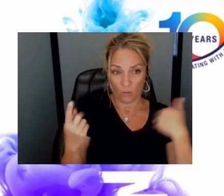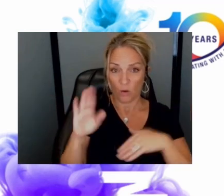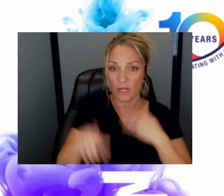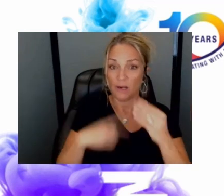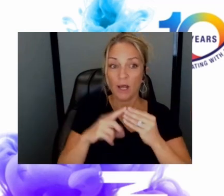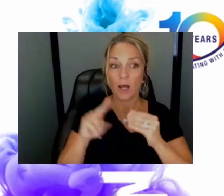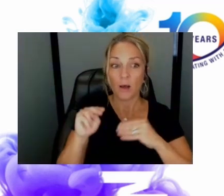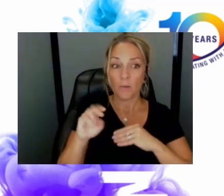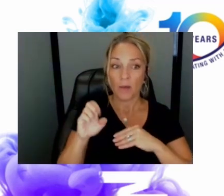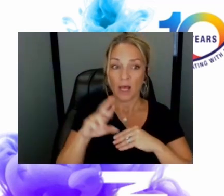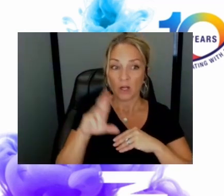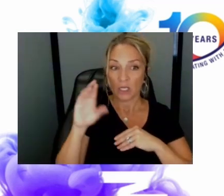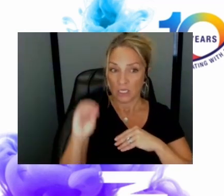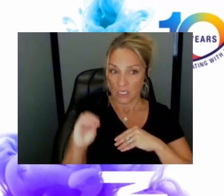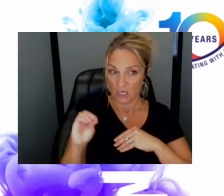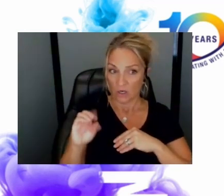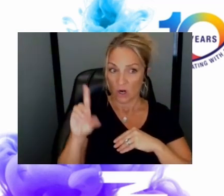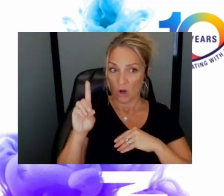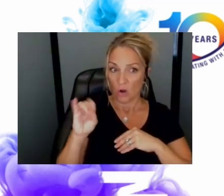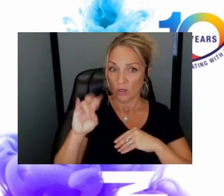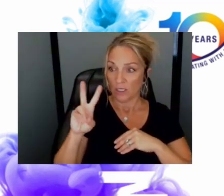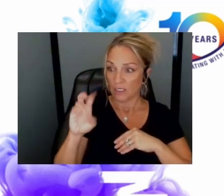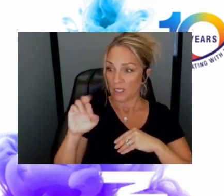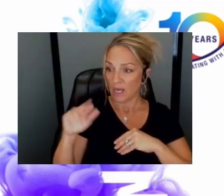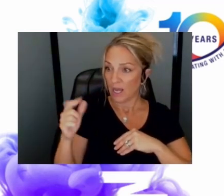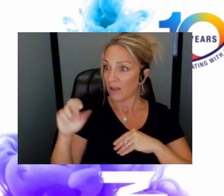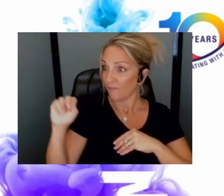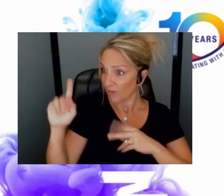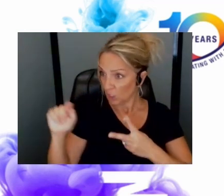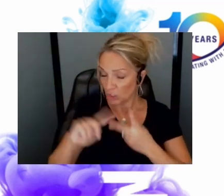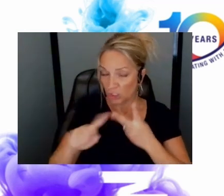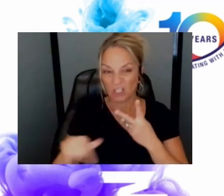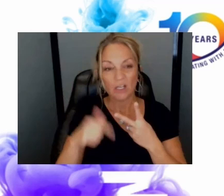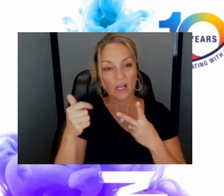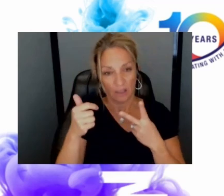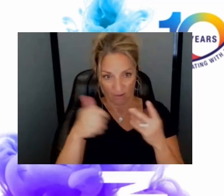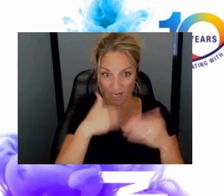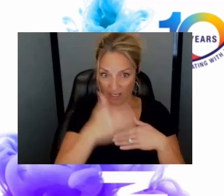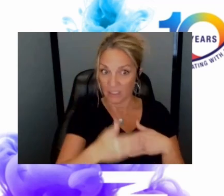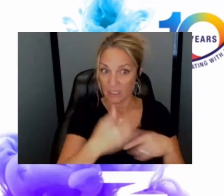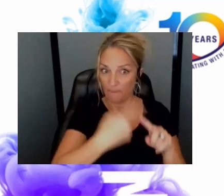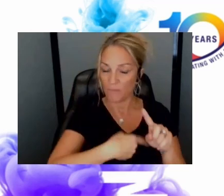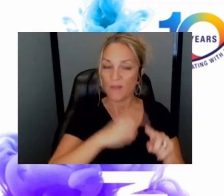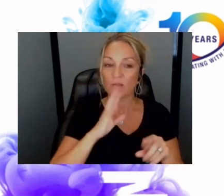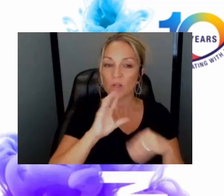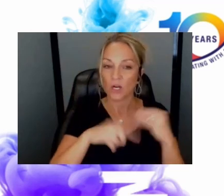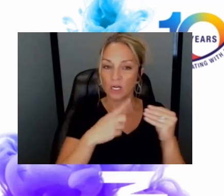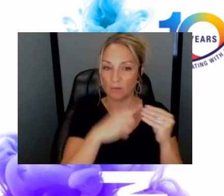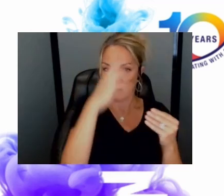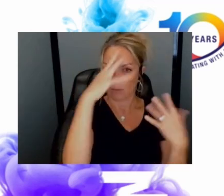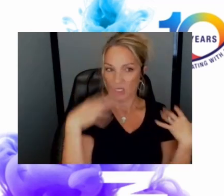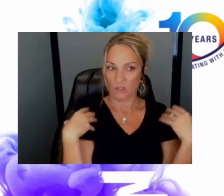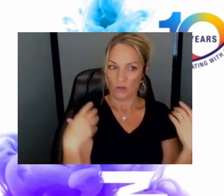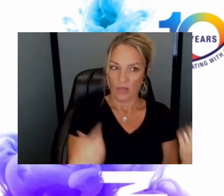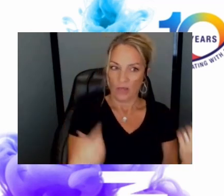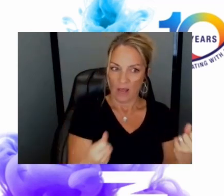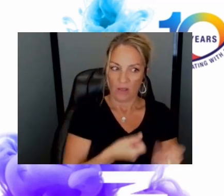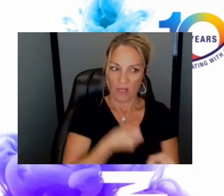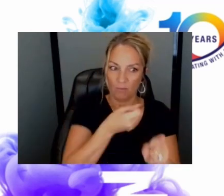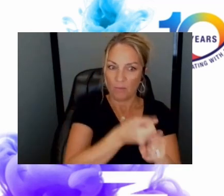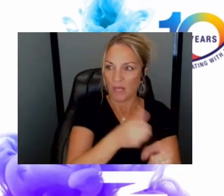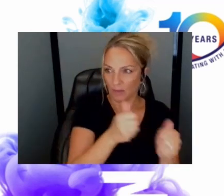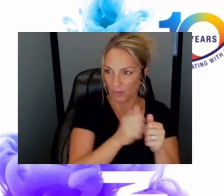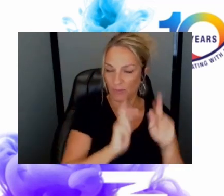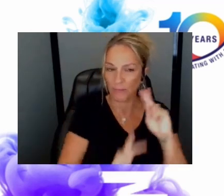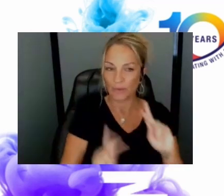neurodivergence. We have one next month discussing mental health and its impact on those with disabilities,